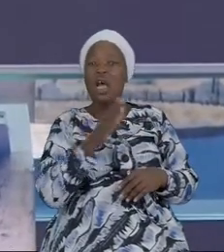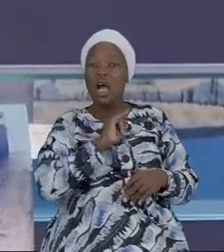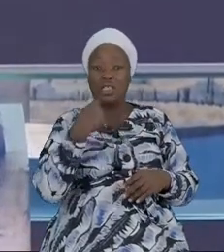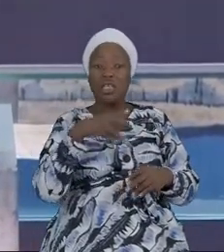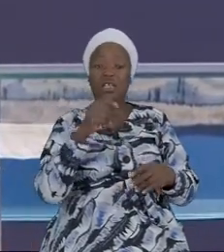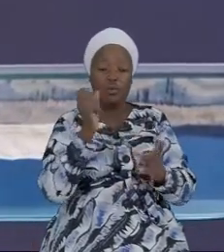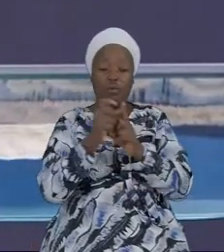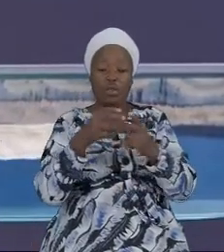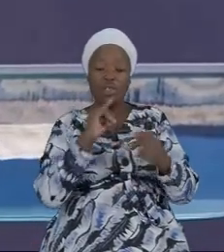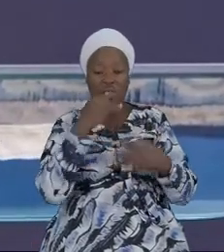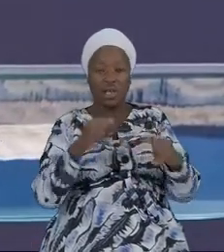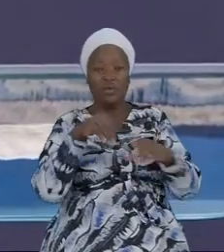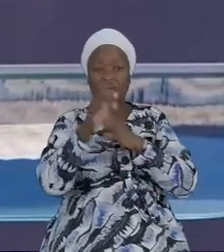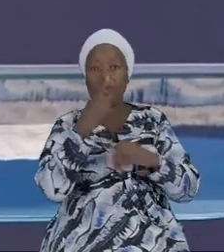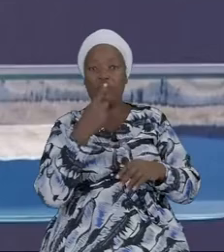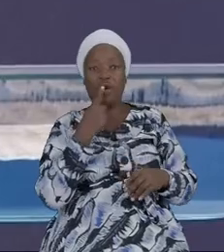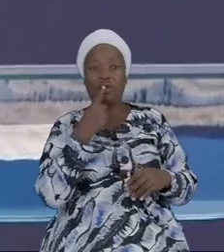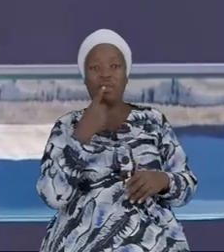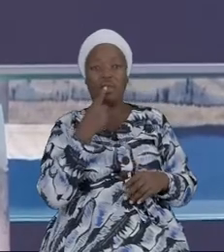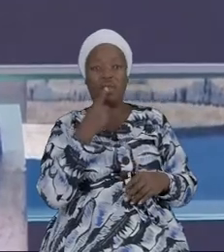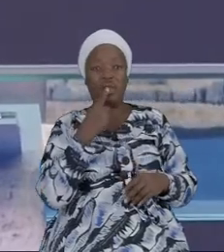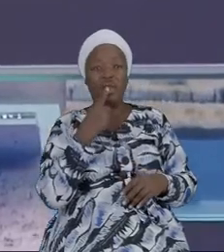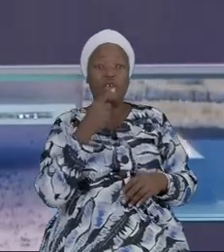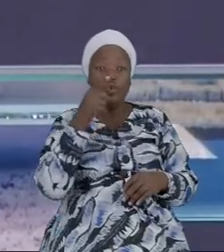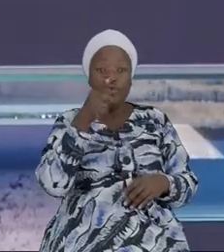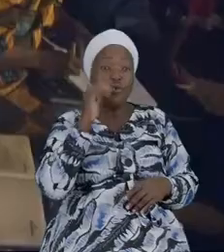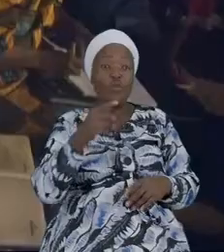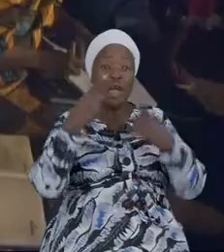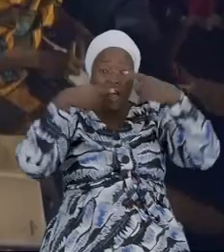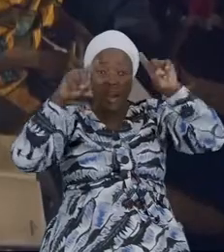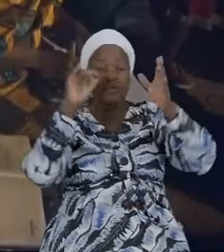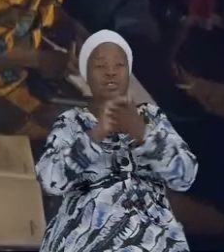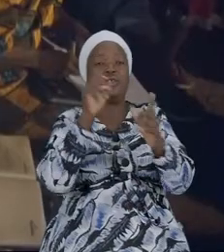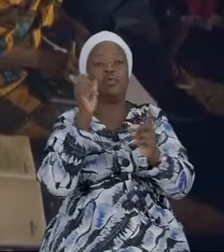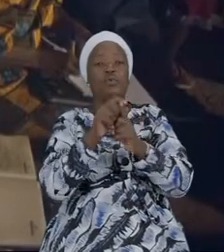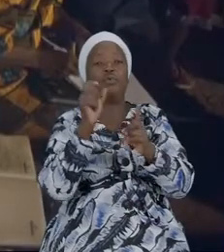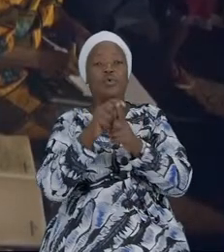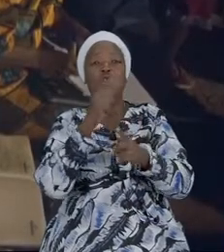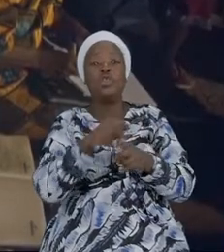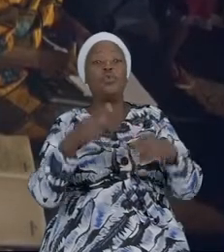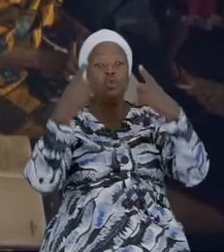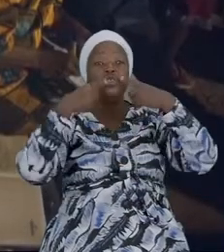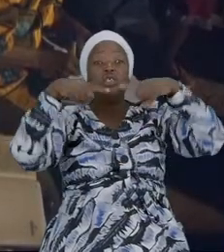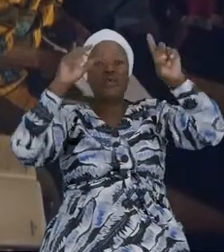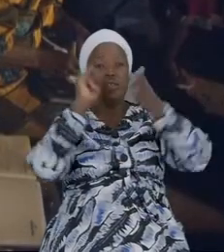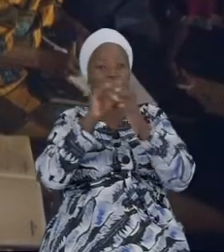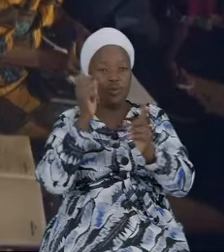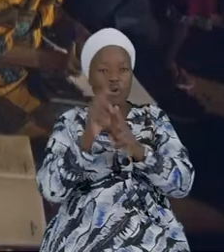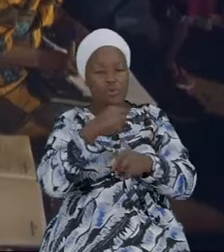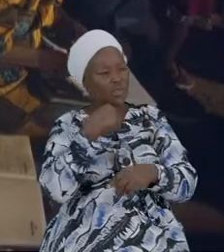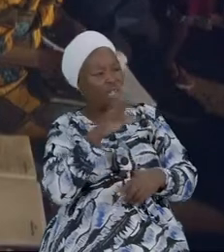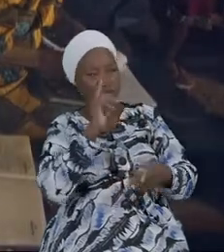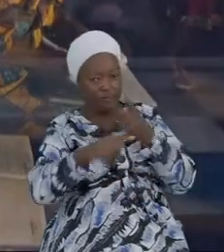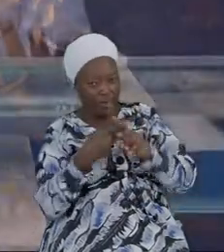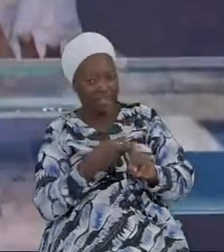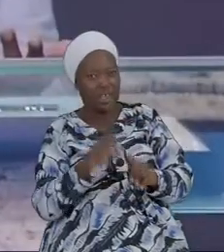the word is now in your mouth. You proclaim that word. You'll declare that word. You tell your